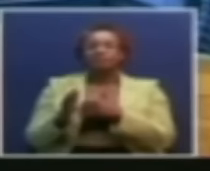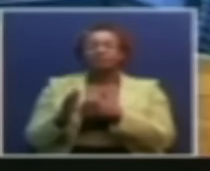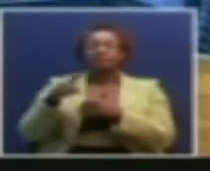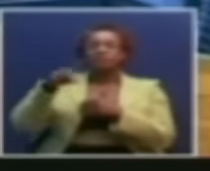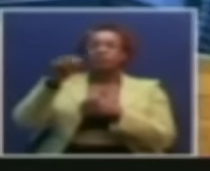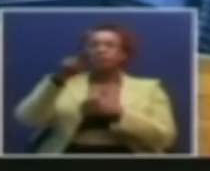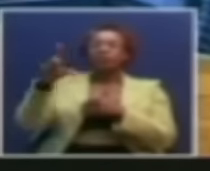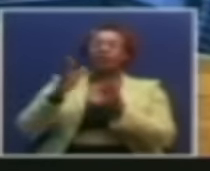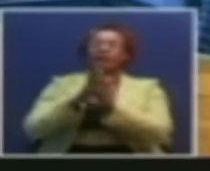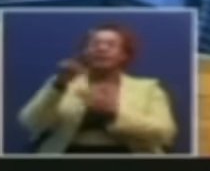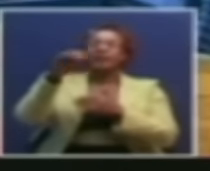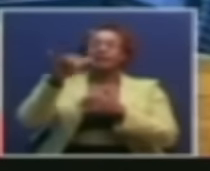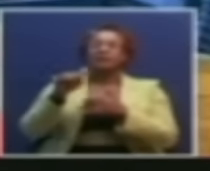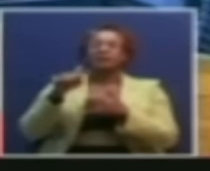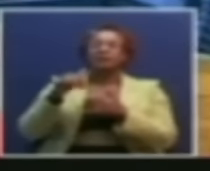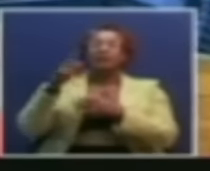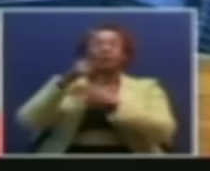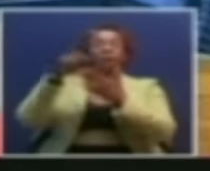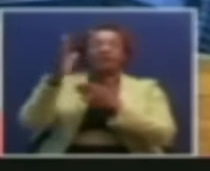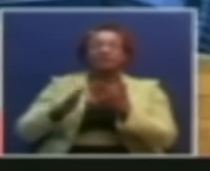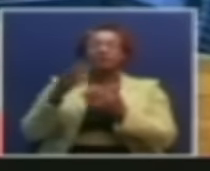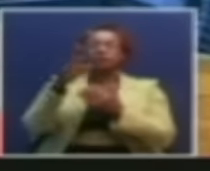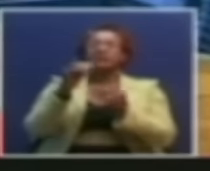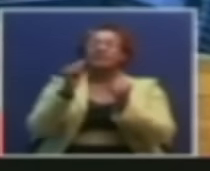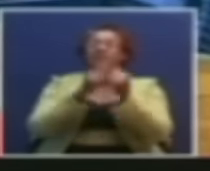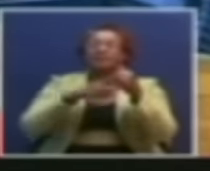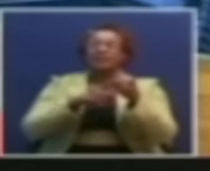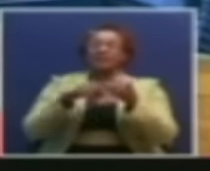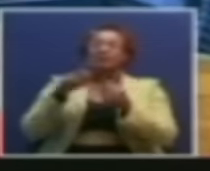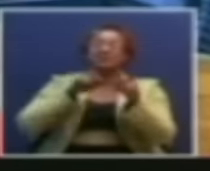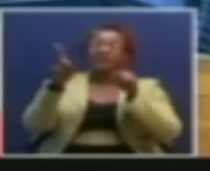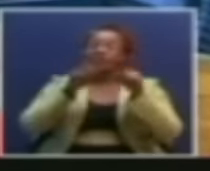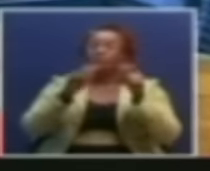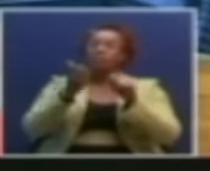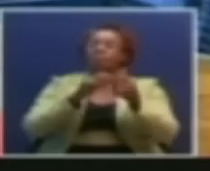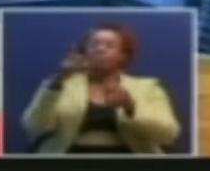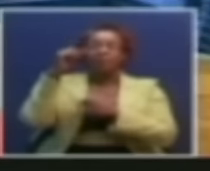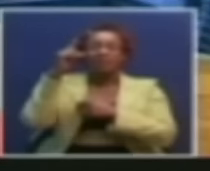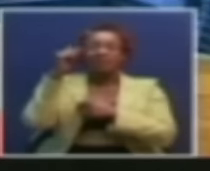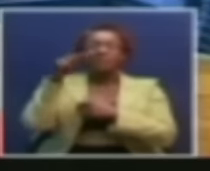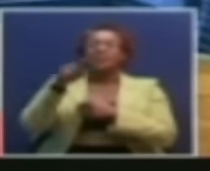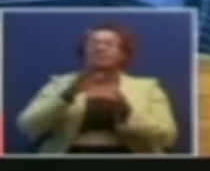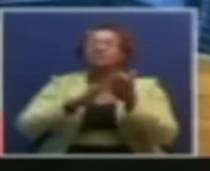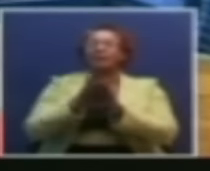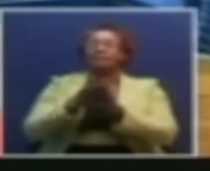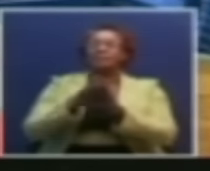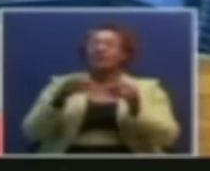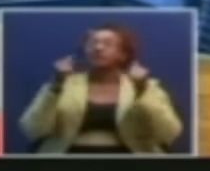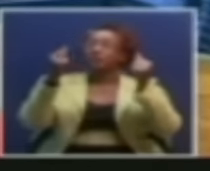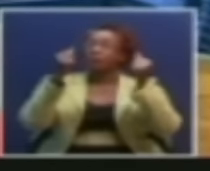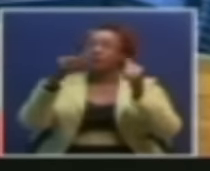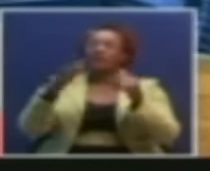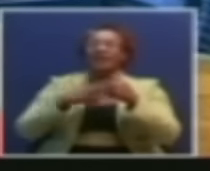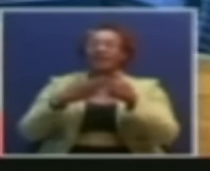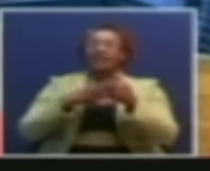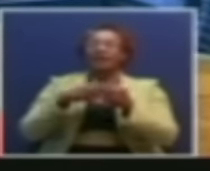Paul Maina and Nancy Chebet emerged victorious in the 2016 Safaricom Mombasa International Marathon. This as Kayole Asubuhi became the champions of the 9th edition